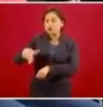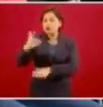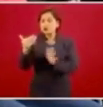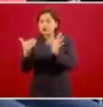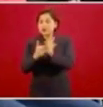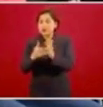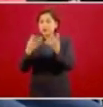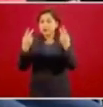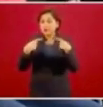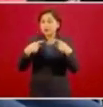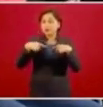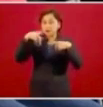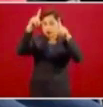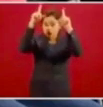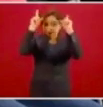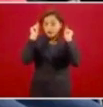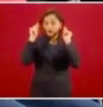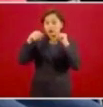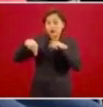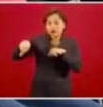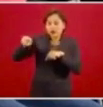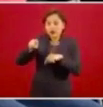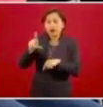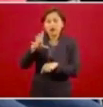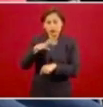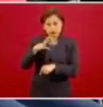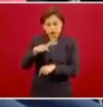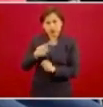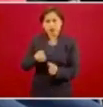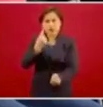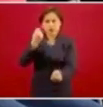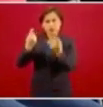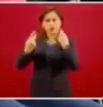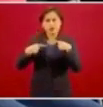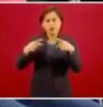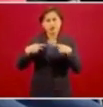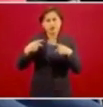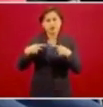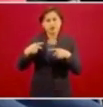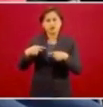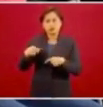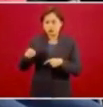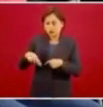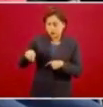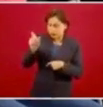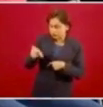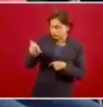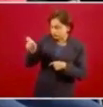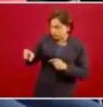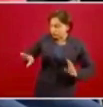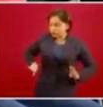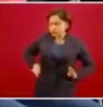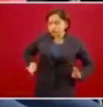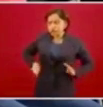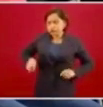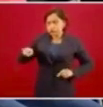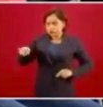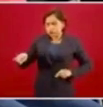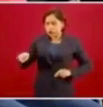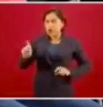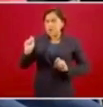about 6,000 doctors and 12,000 nurses. Yesterday we were talking about these numbers.